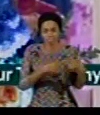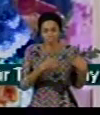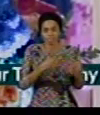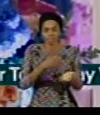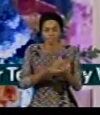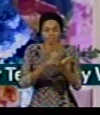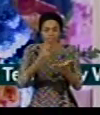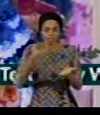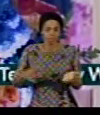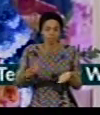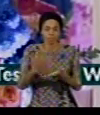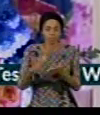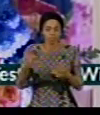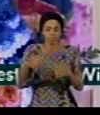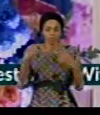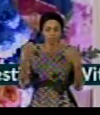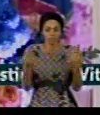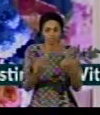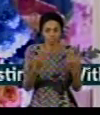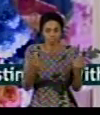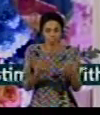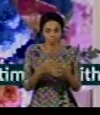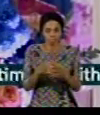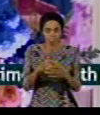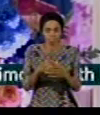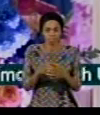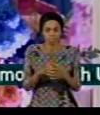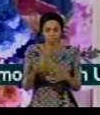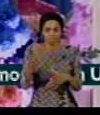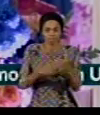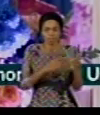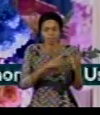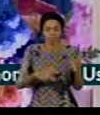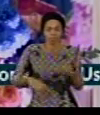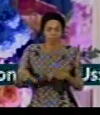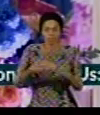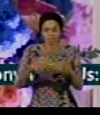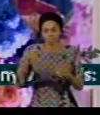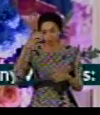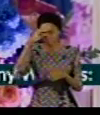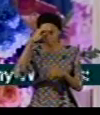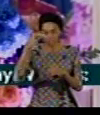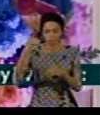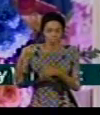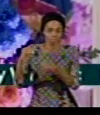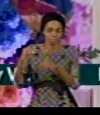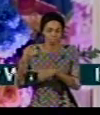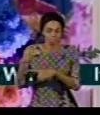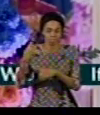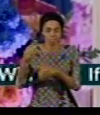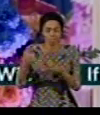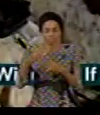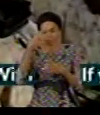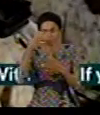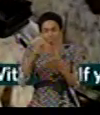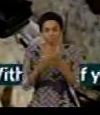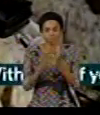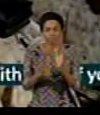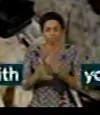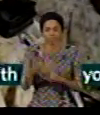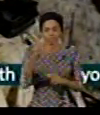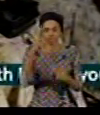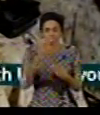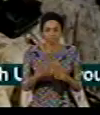something. And what the Lord does for me, he will do it for you in Jesus' name. The